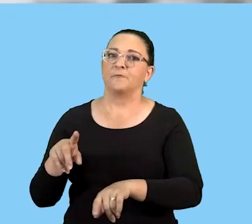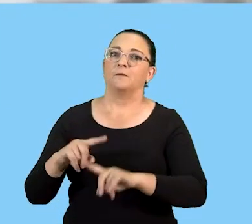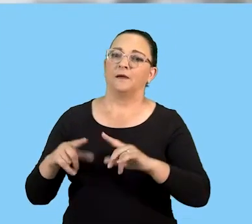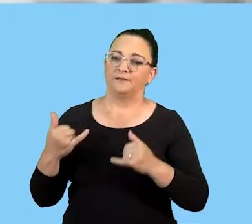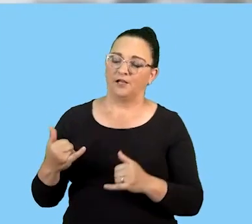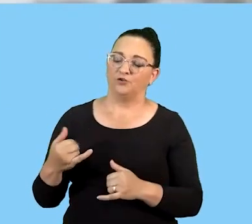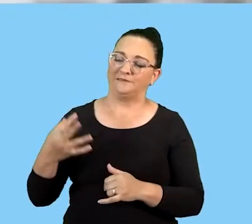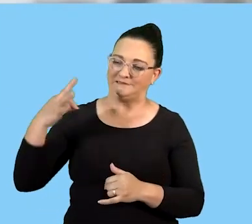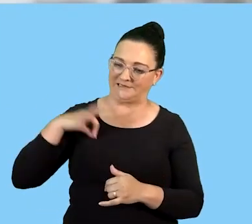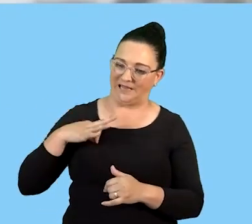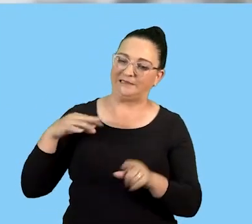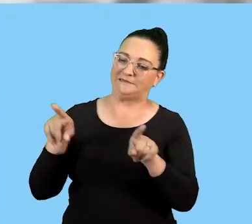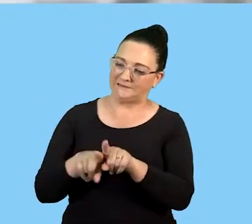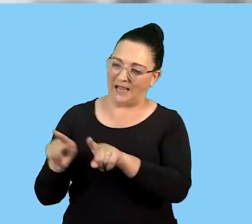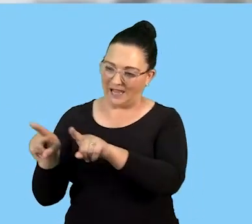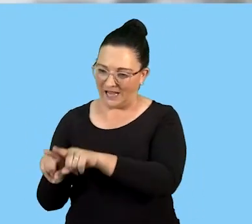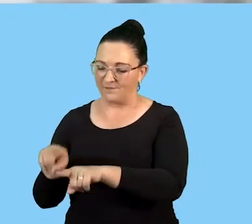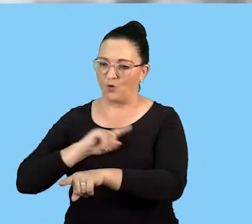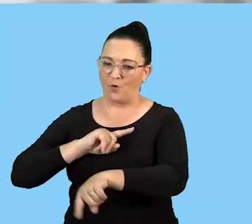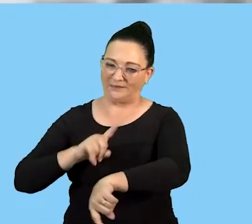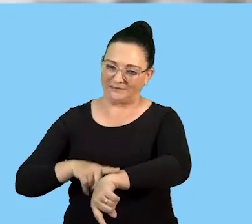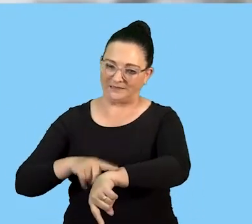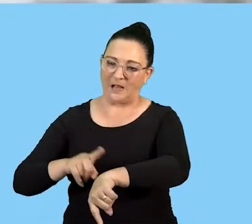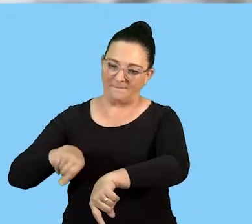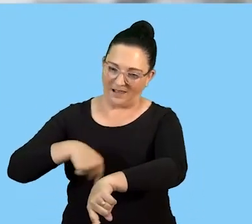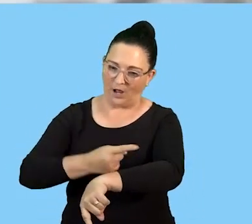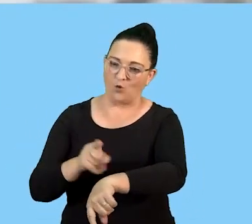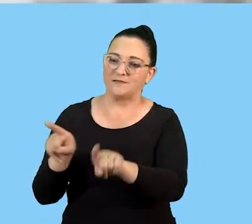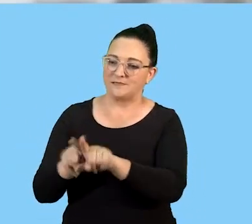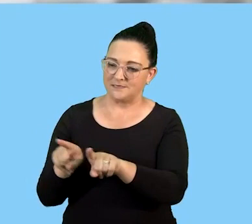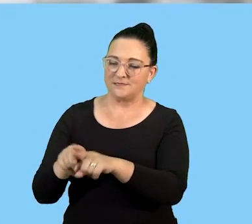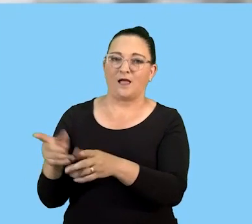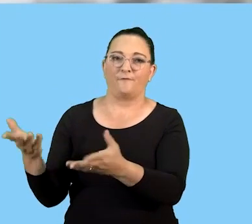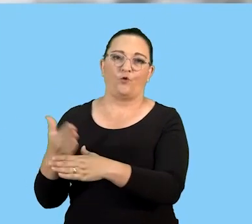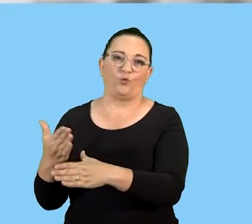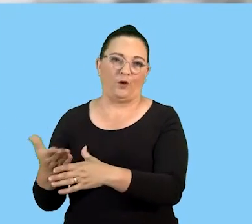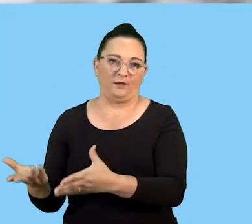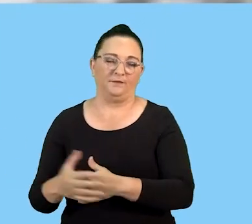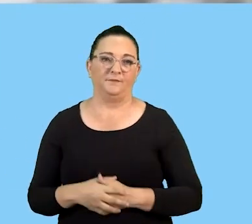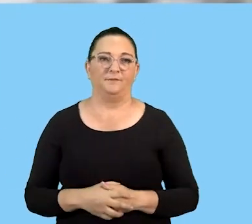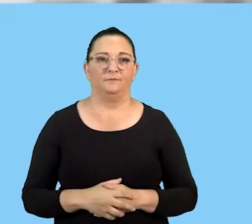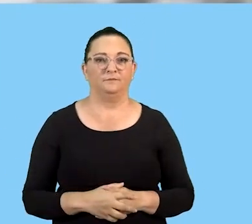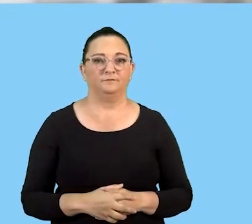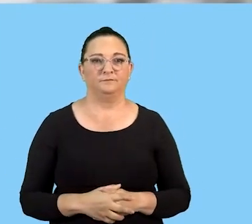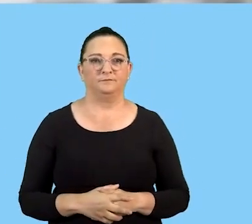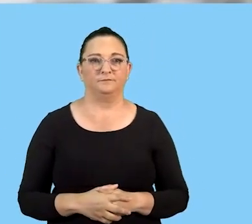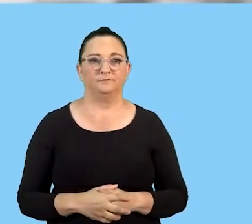both of us will get the same salary if we have spent the same amount of hours in the workplace.